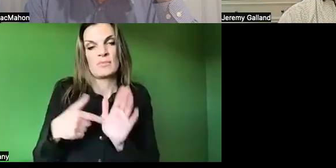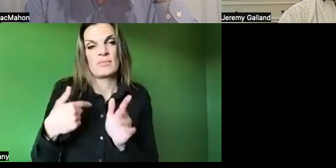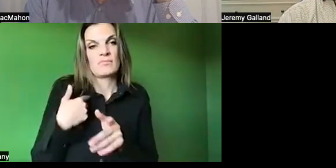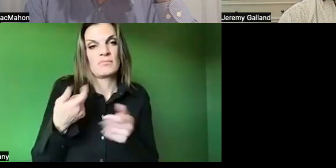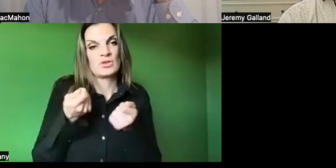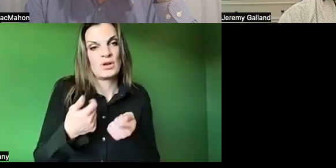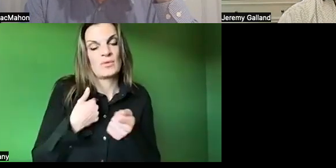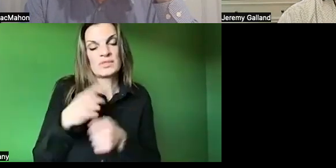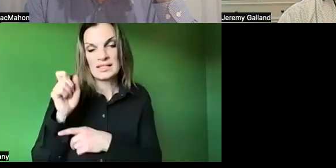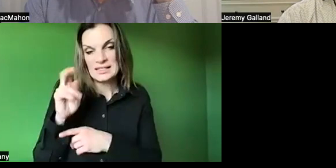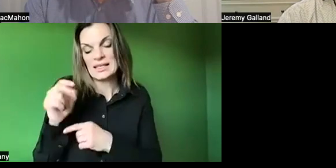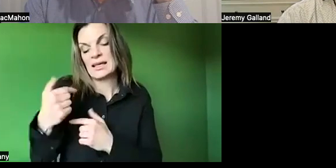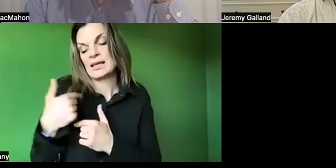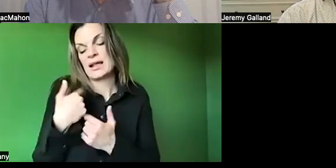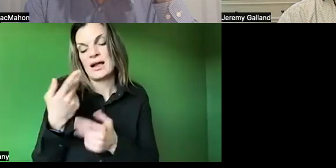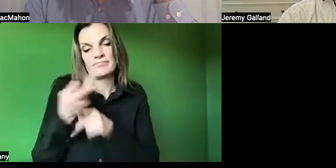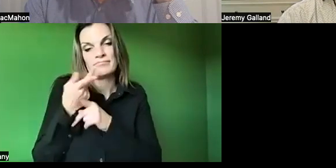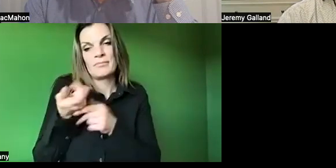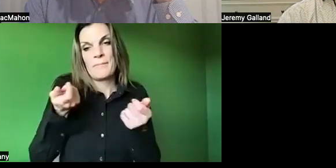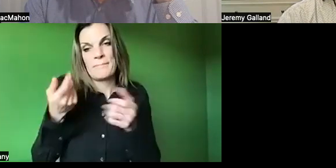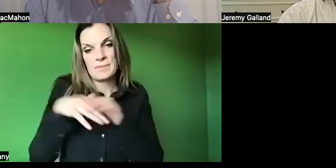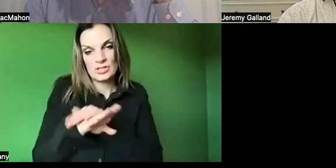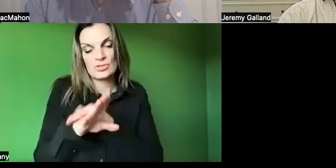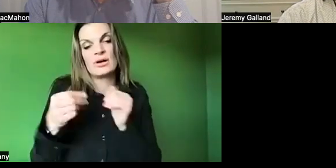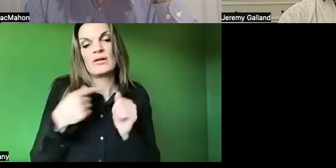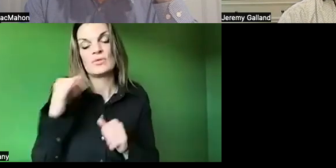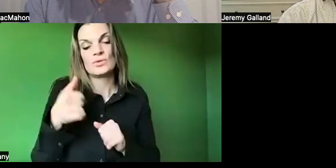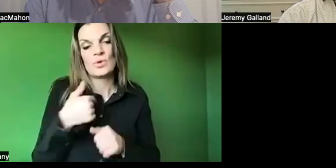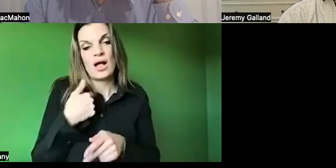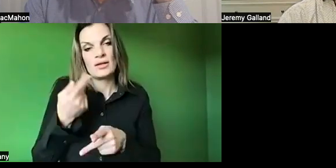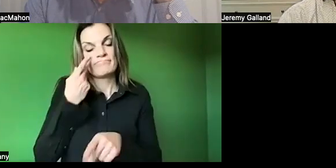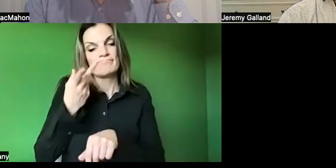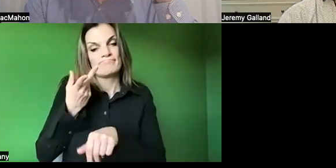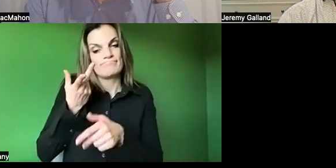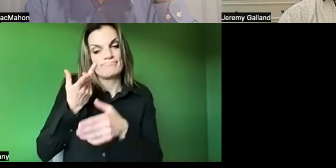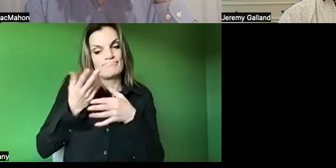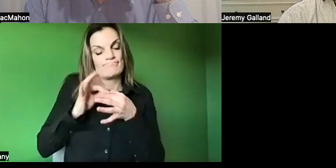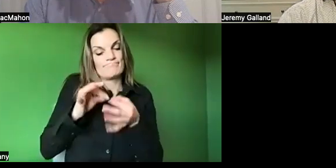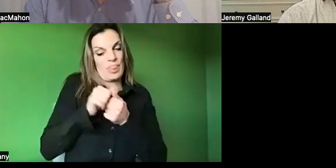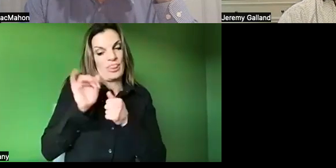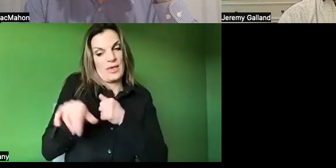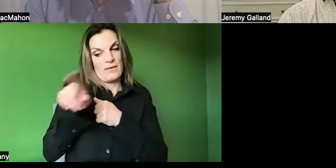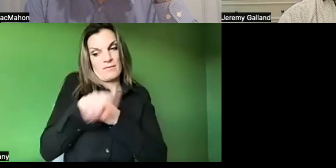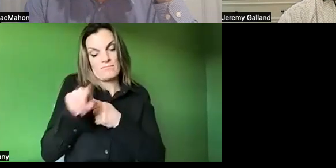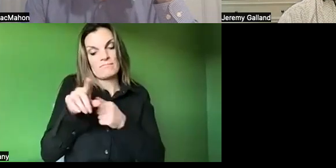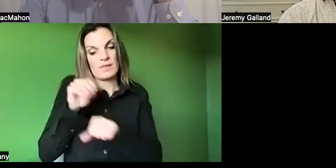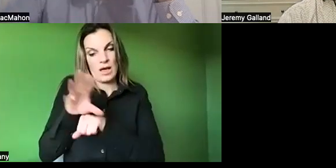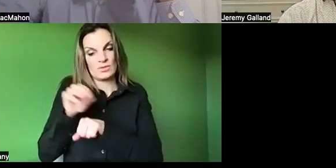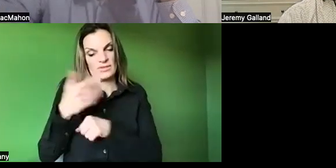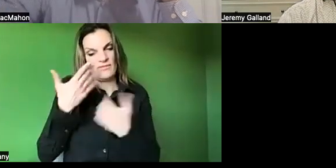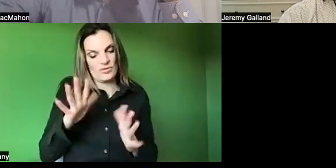was a dean, I oversaw admissions, and I oversaw counseling. And I saw